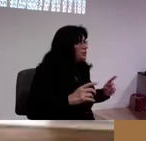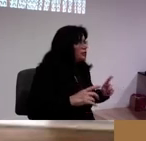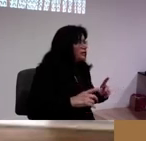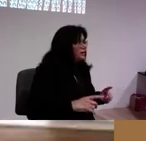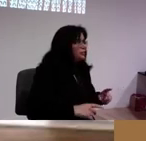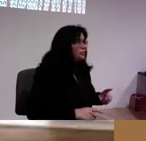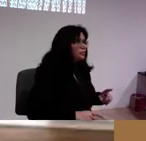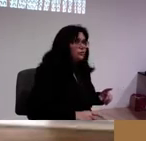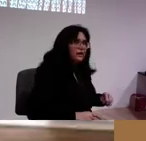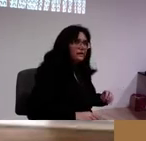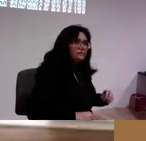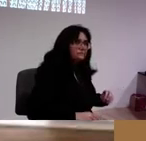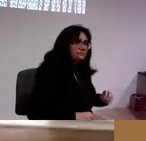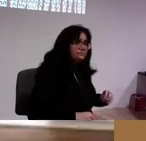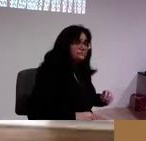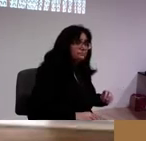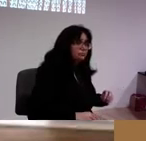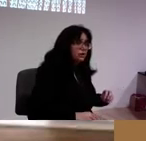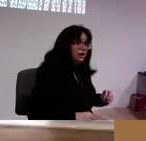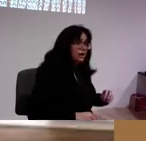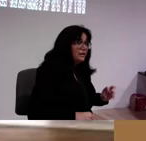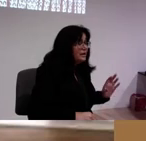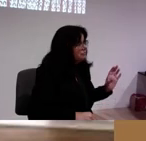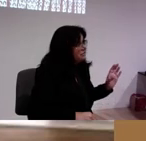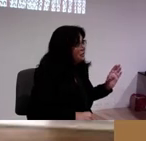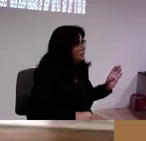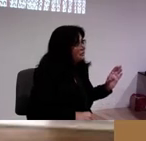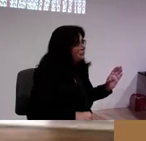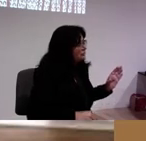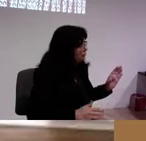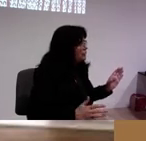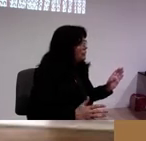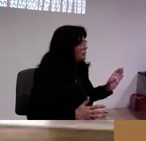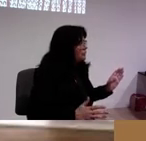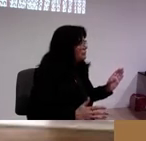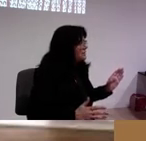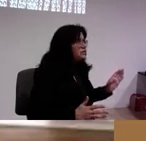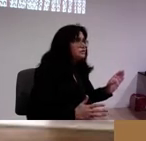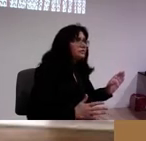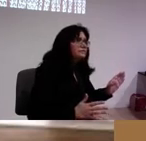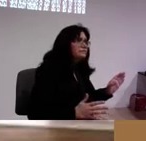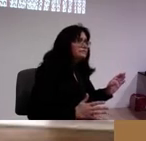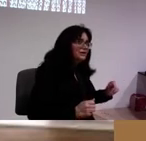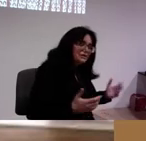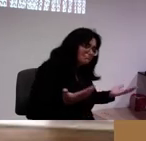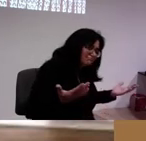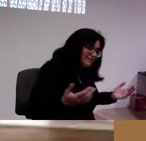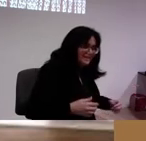I wonder if I could get approval for that. And then you go, do I approve? Yes, I